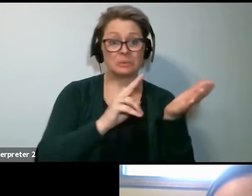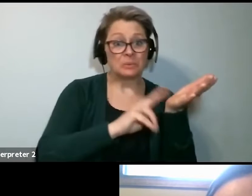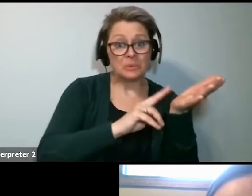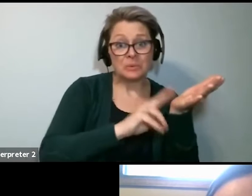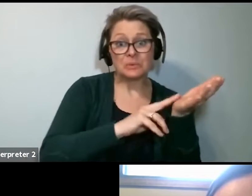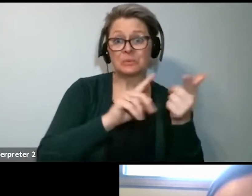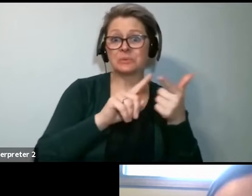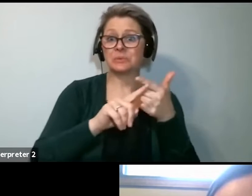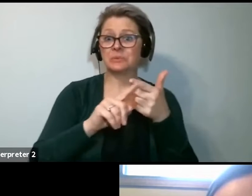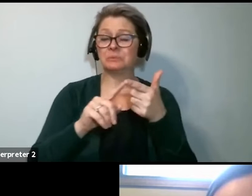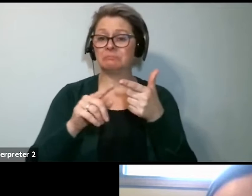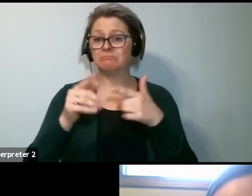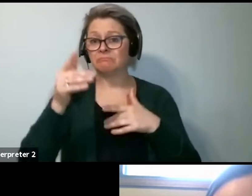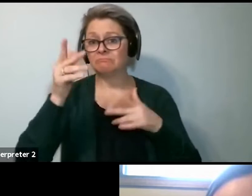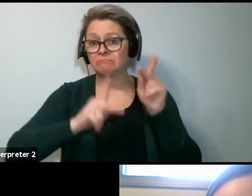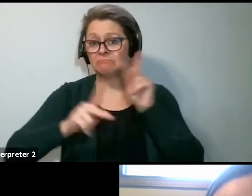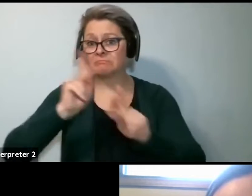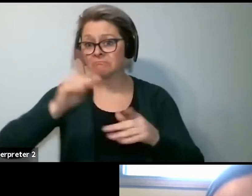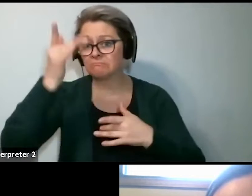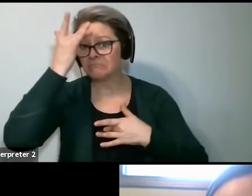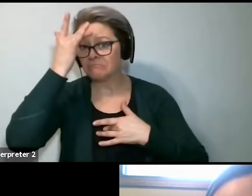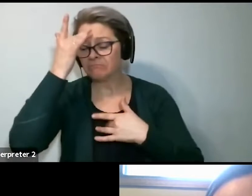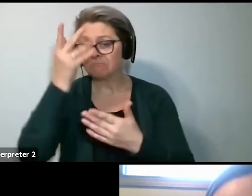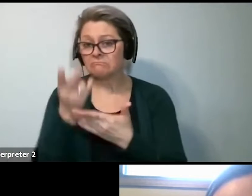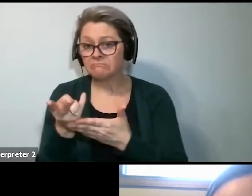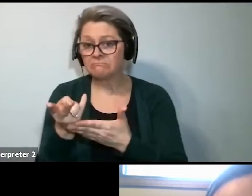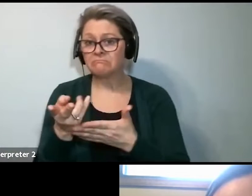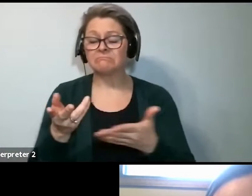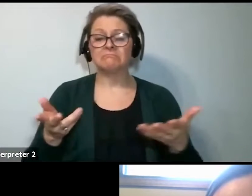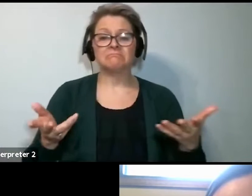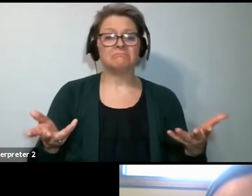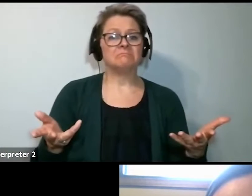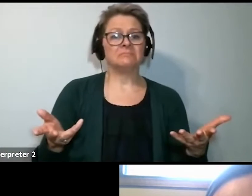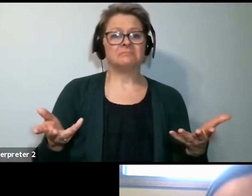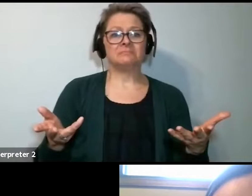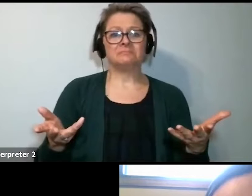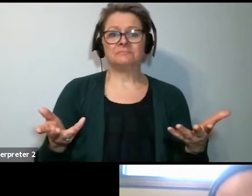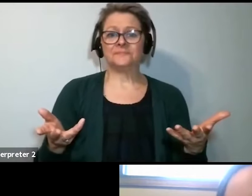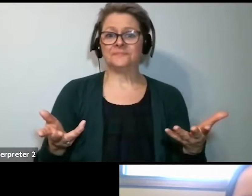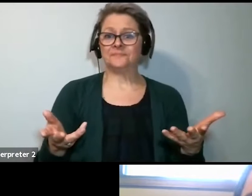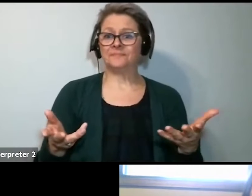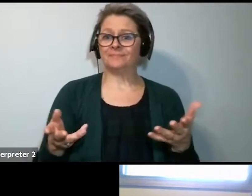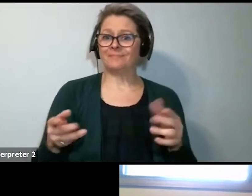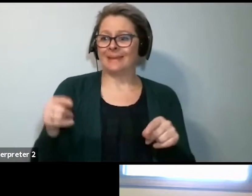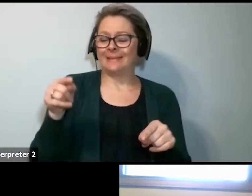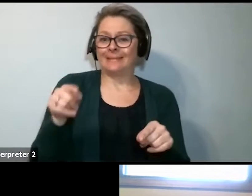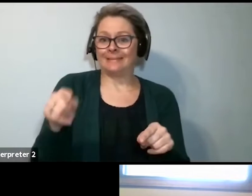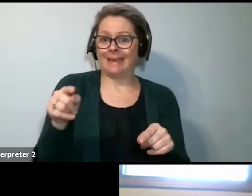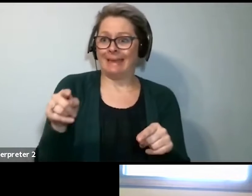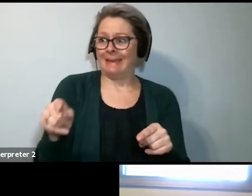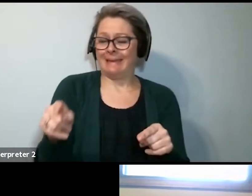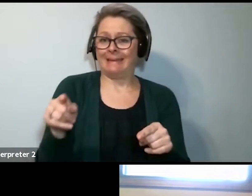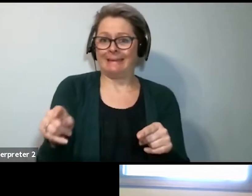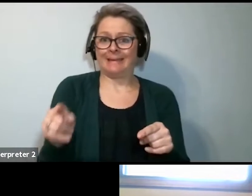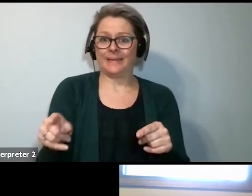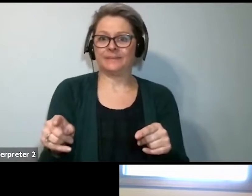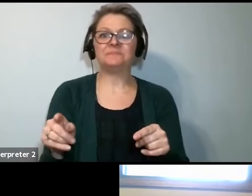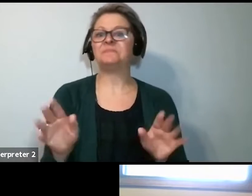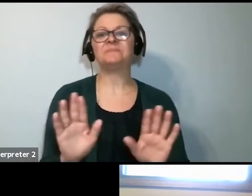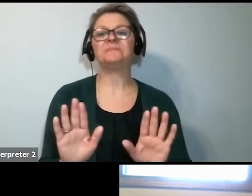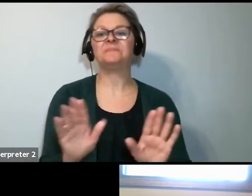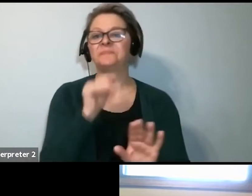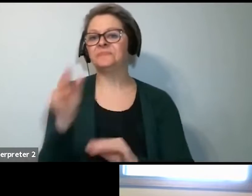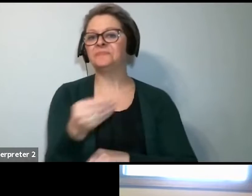it's patients, the fact that they were reluctant to give people